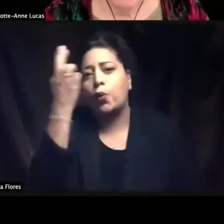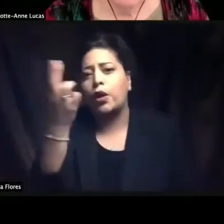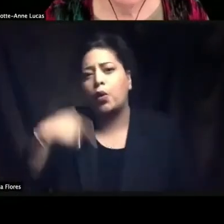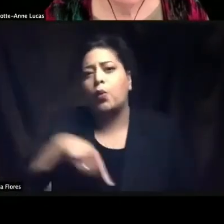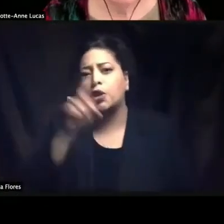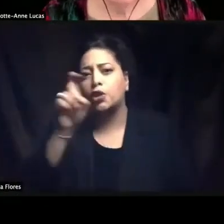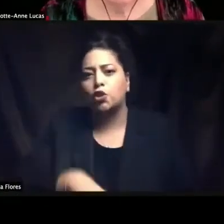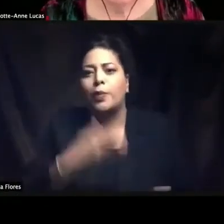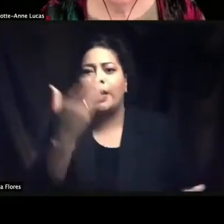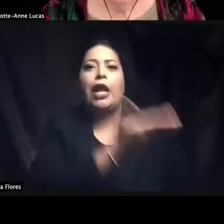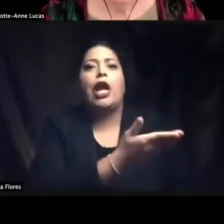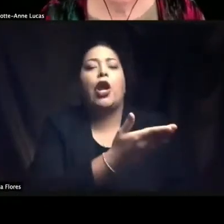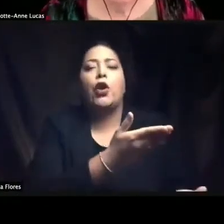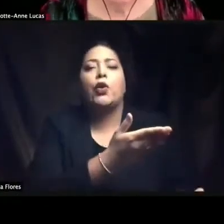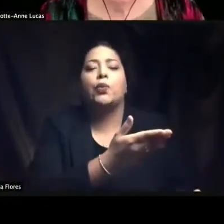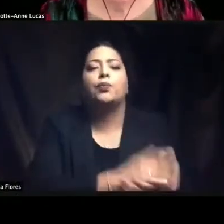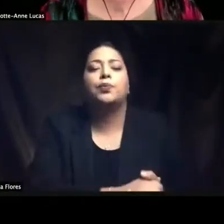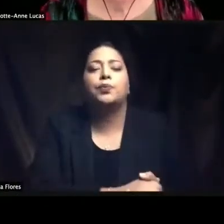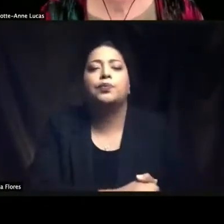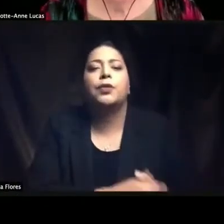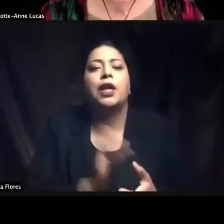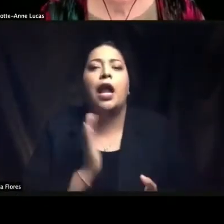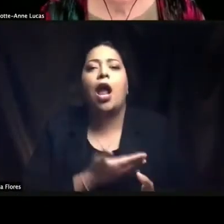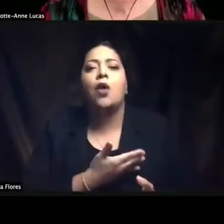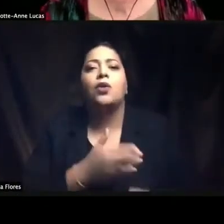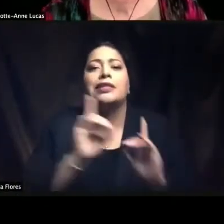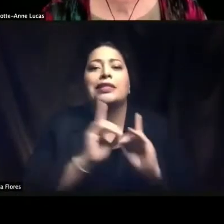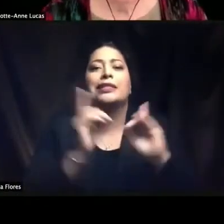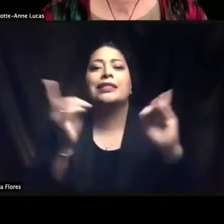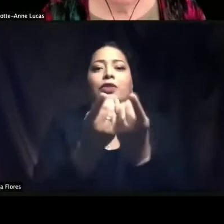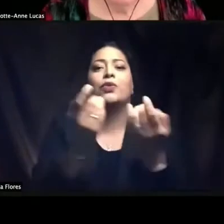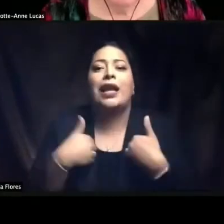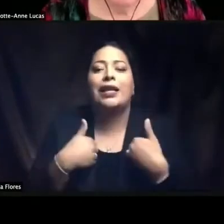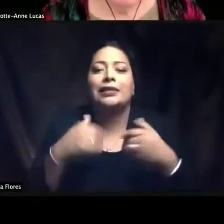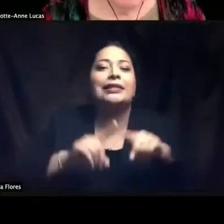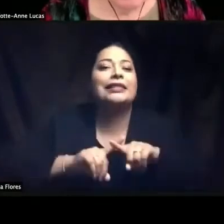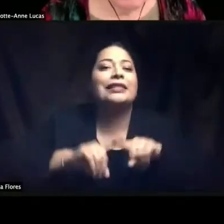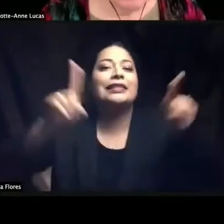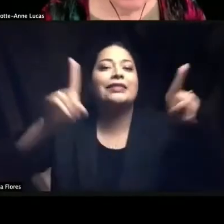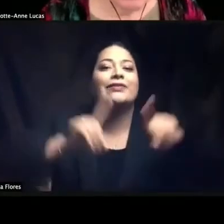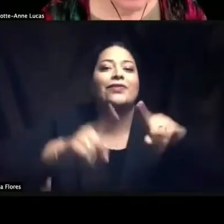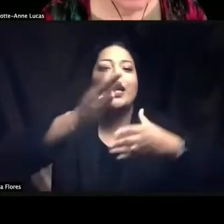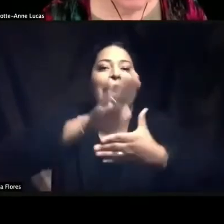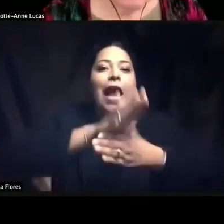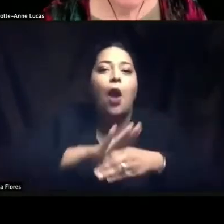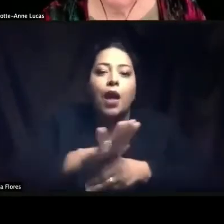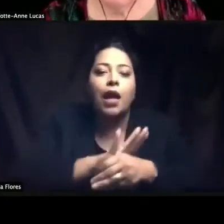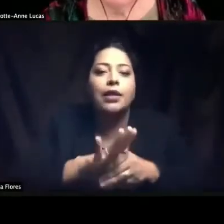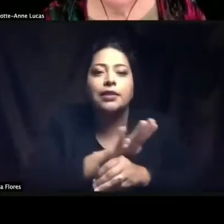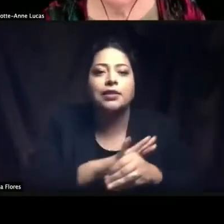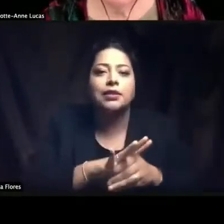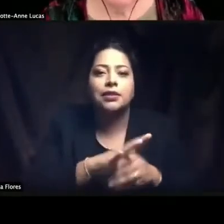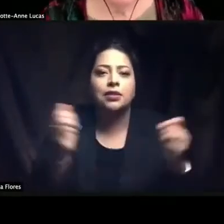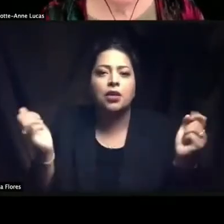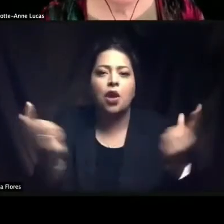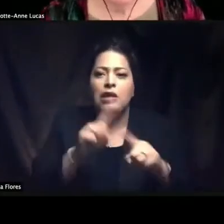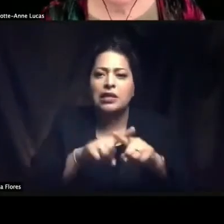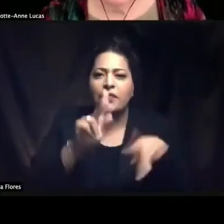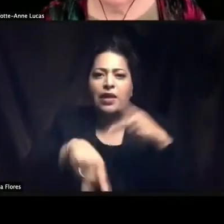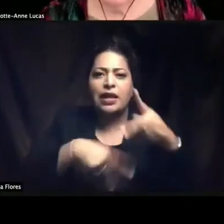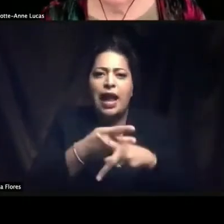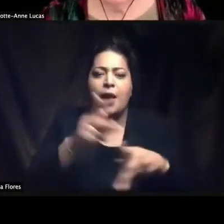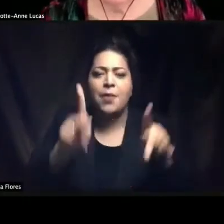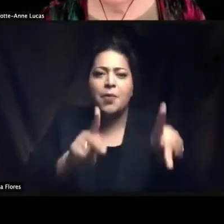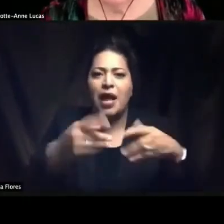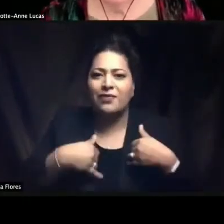seat. This district is comprised of different areas, and all those different residents have different